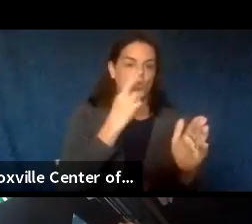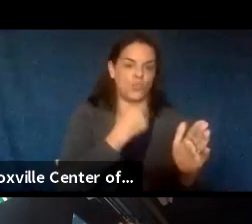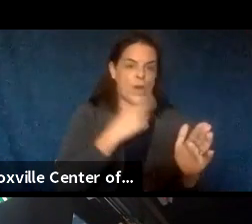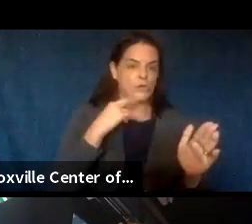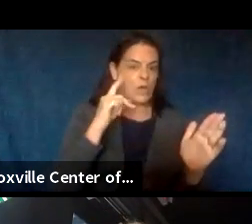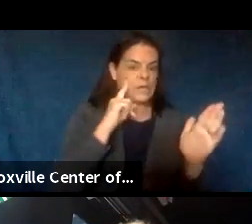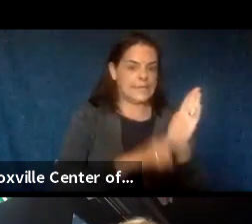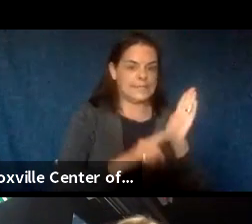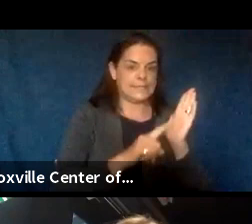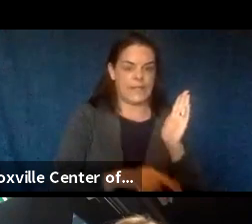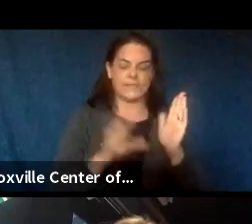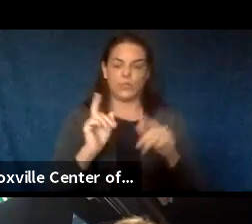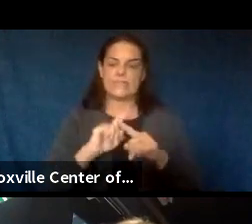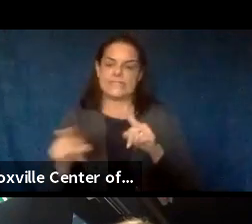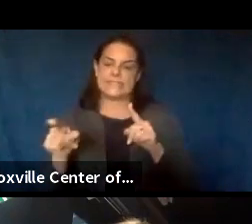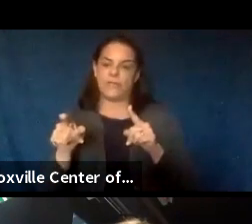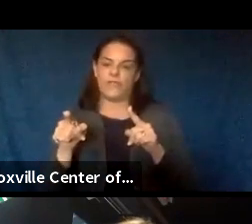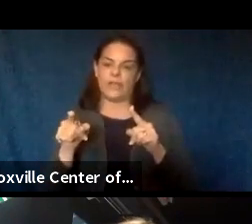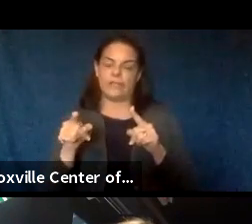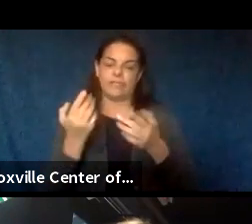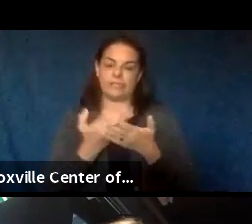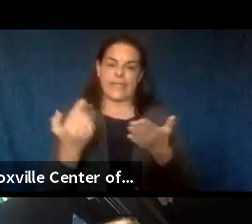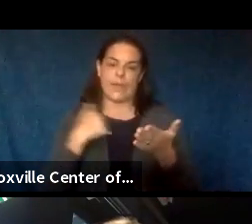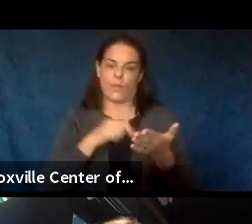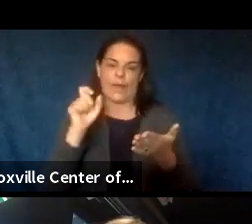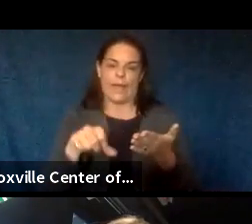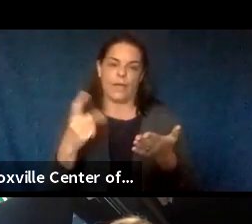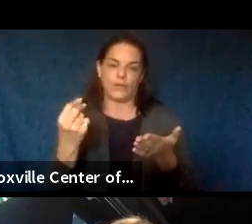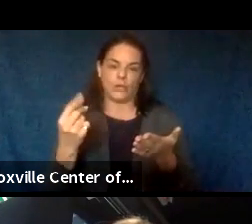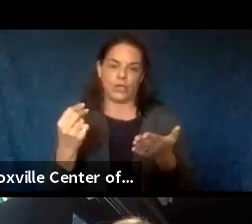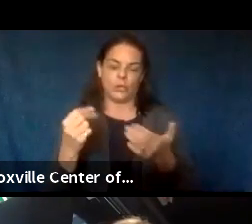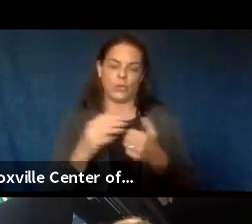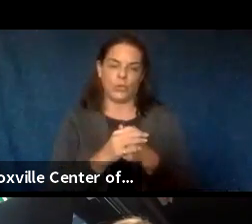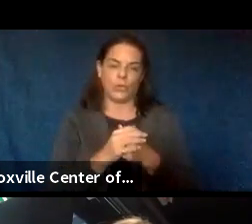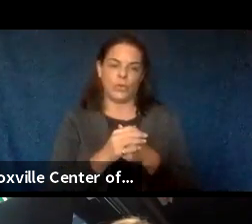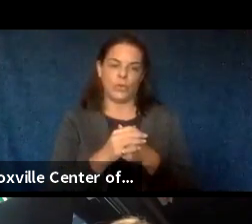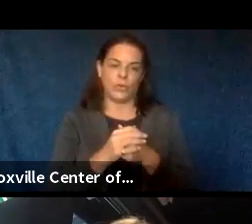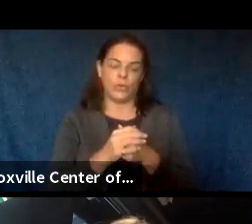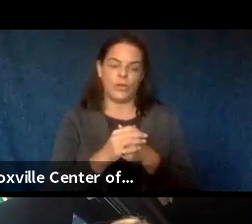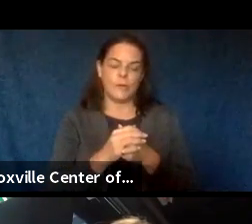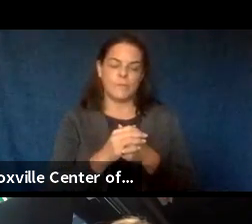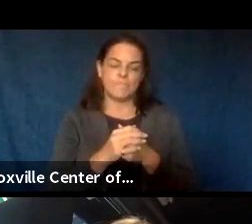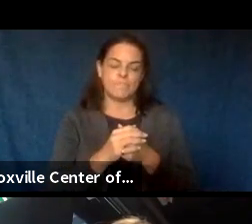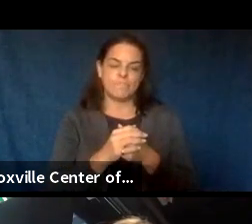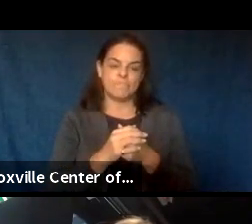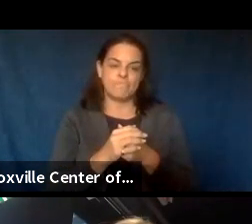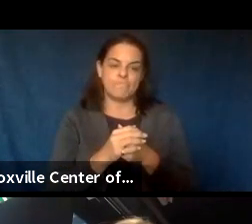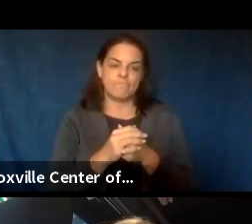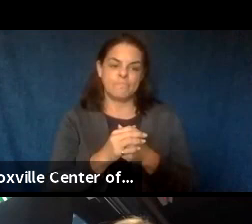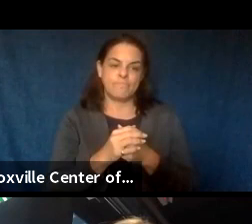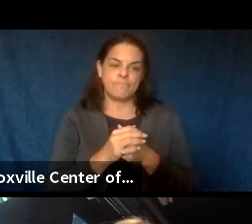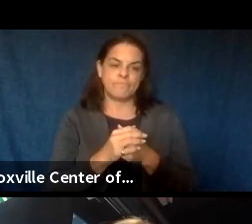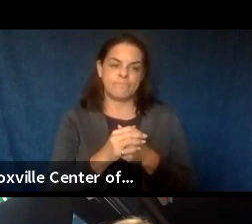different avenue that we'd have to go down to do anything to regulate that.